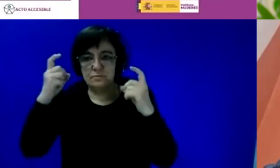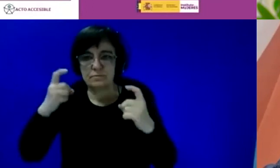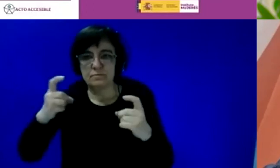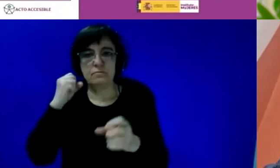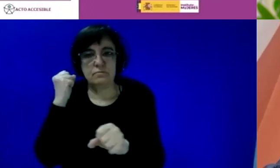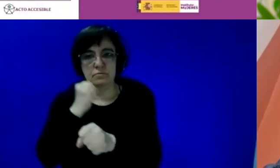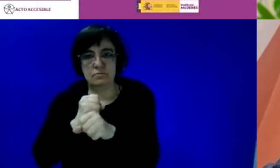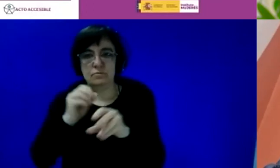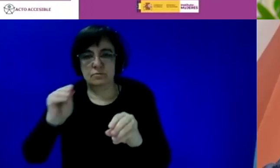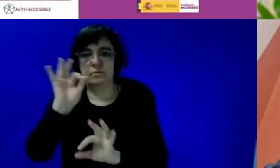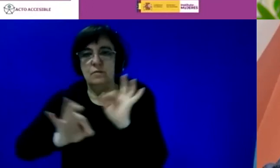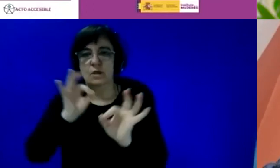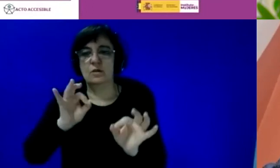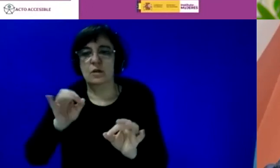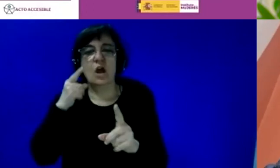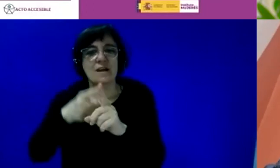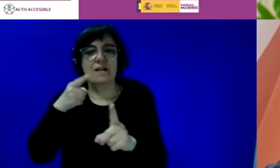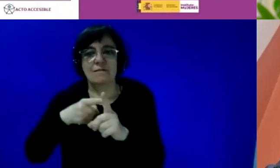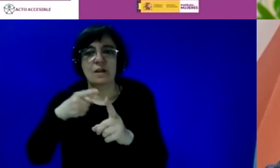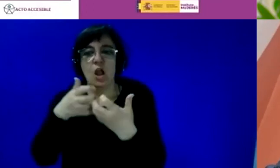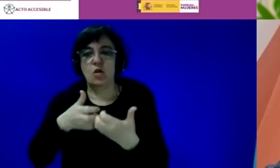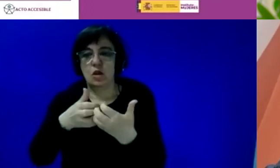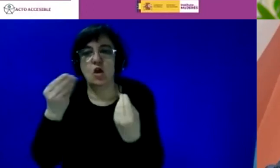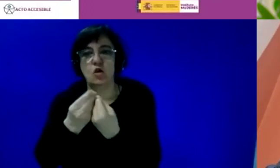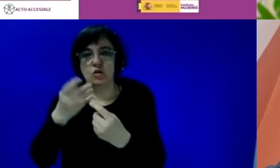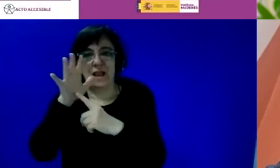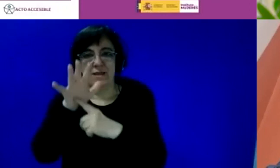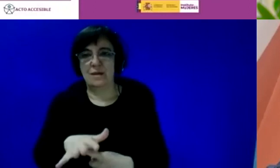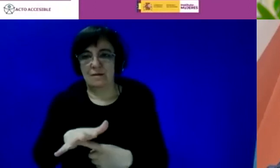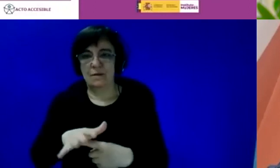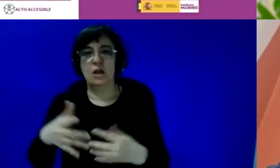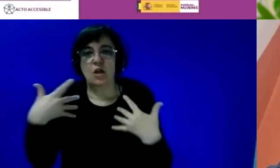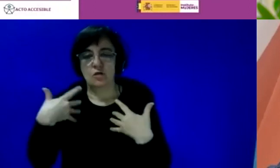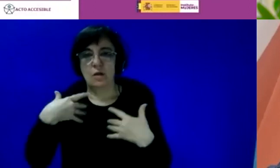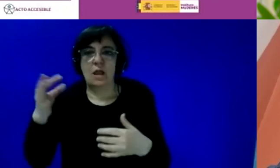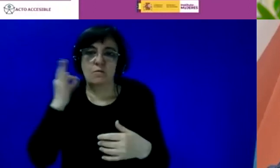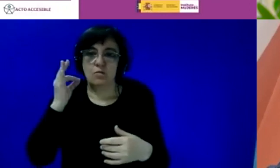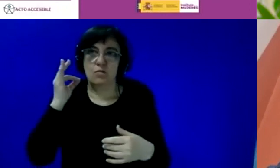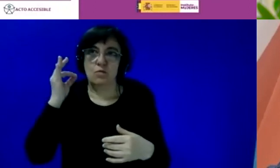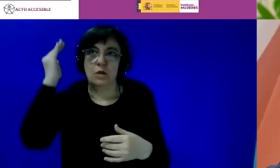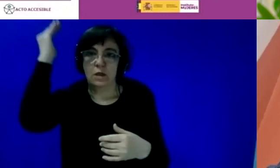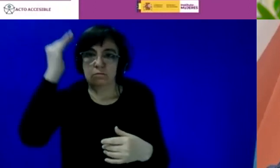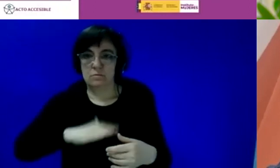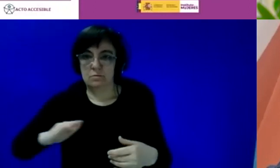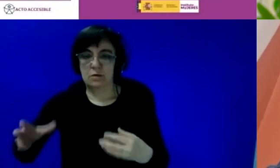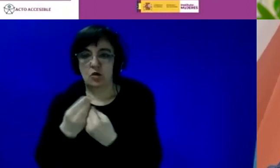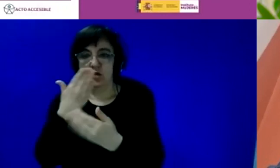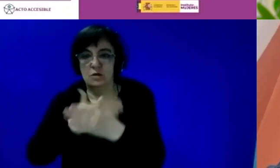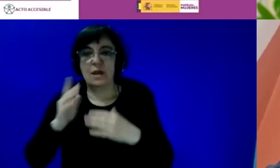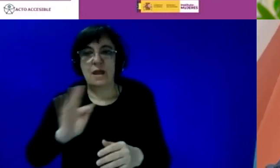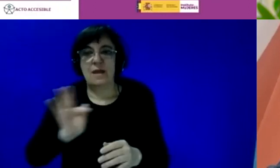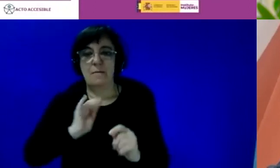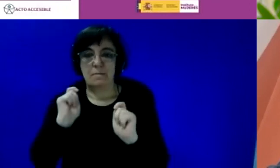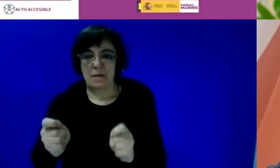deserved, concerning the great efforts in the fight against the discrimination that women with disabilities